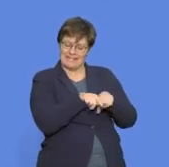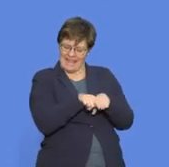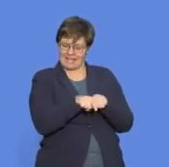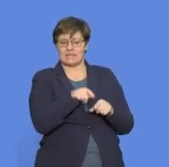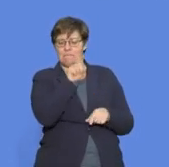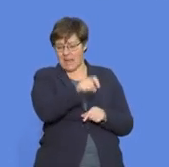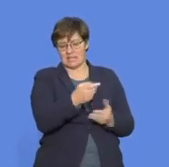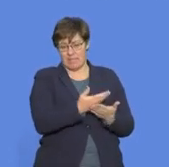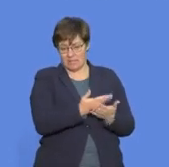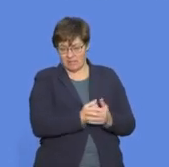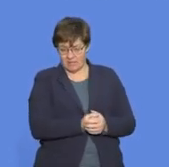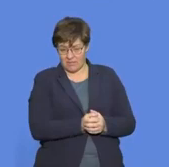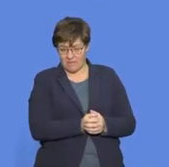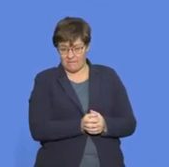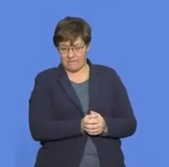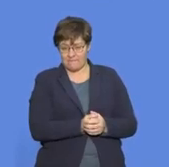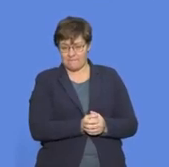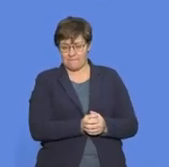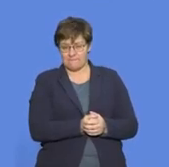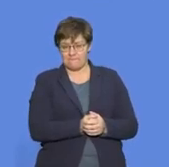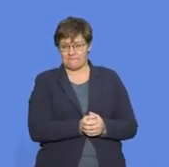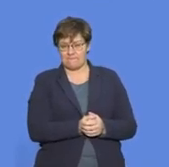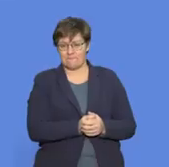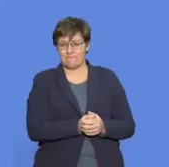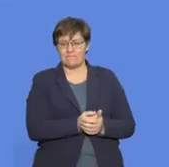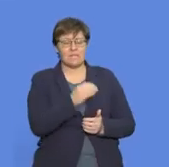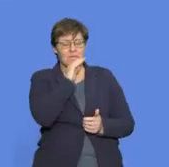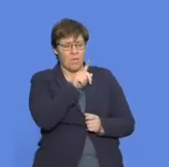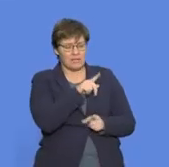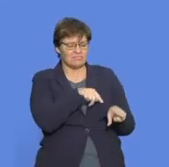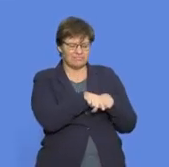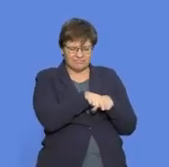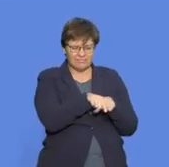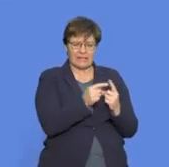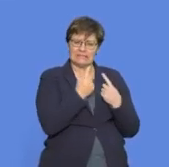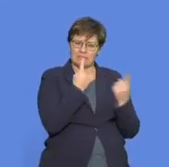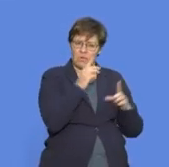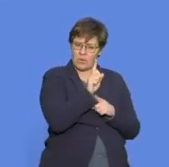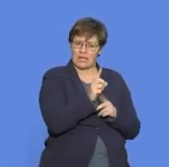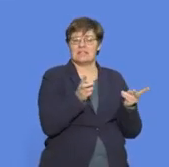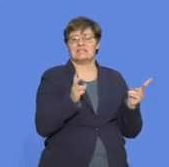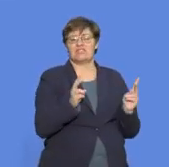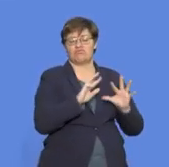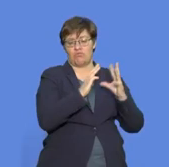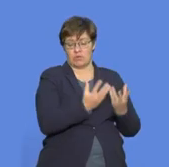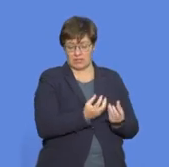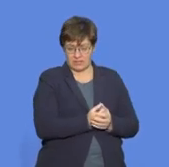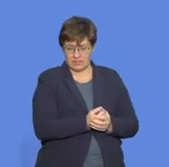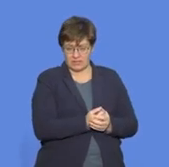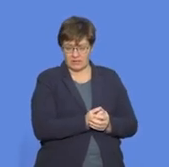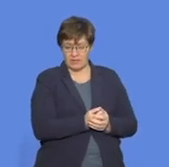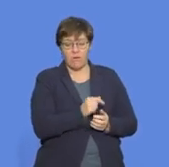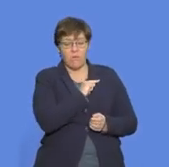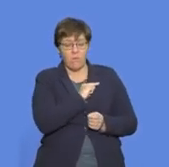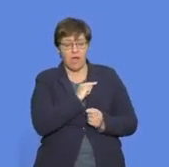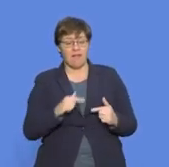testable, so we must be able to test it. And basically, it would be a testable statement about the natural world. Okay, because we're working in